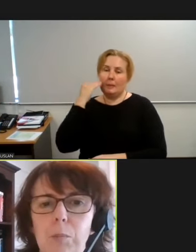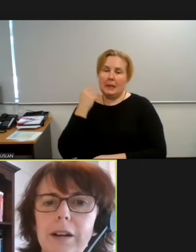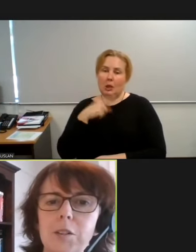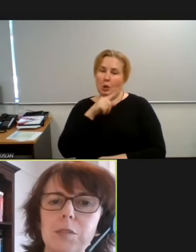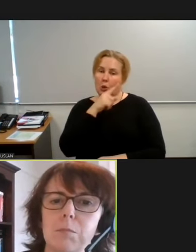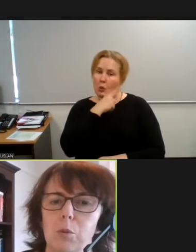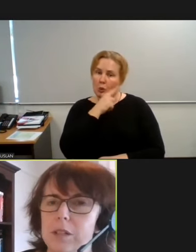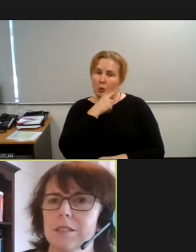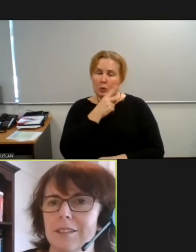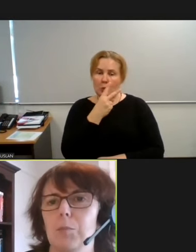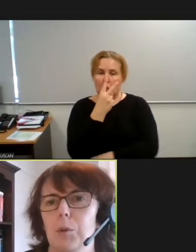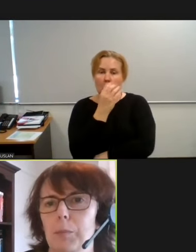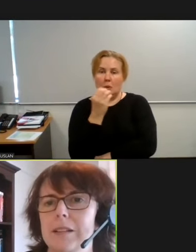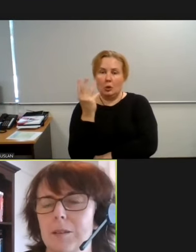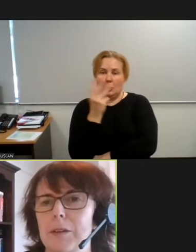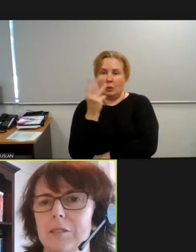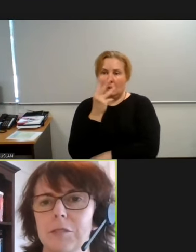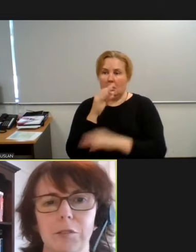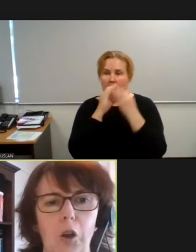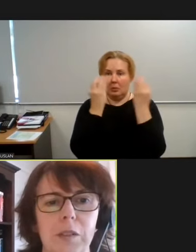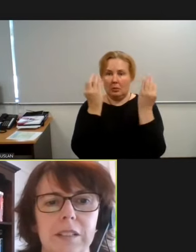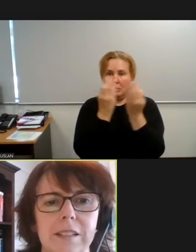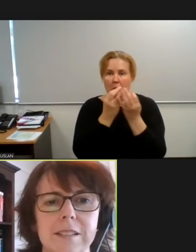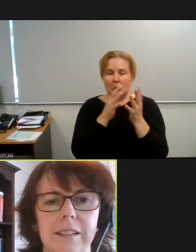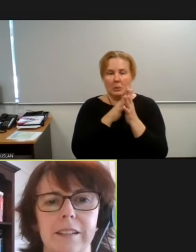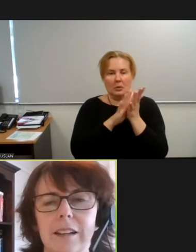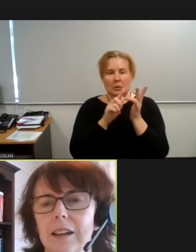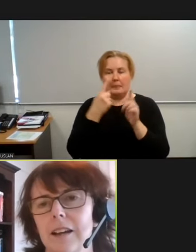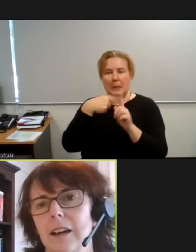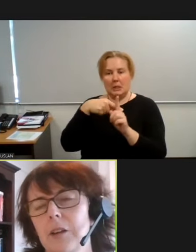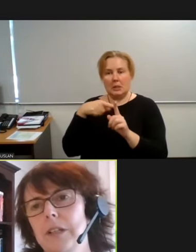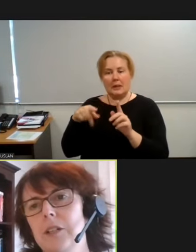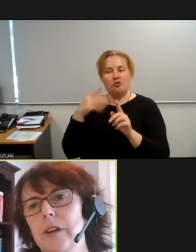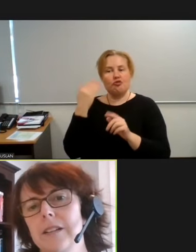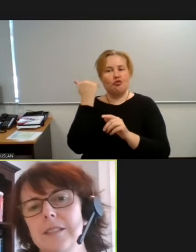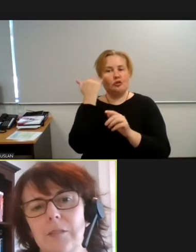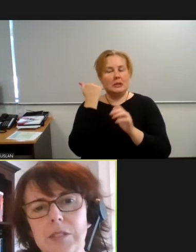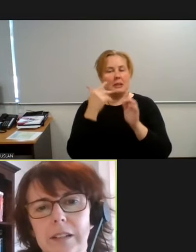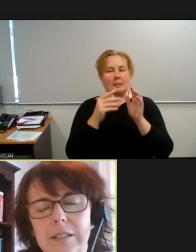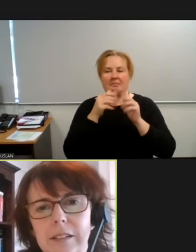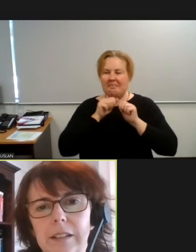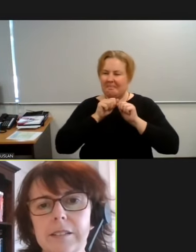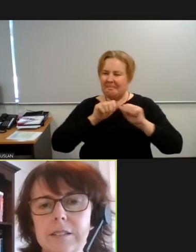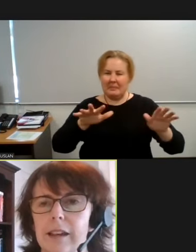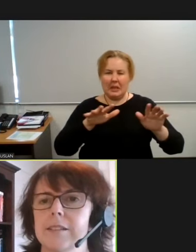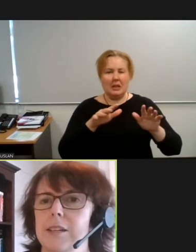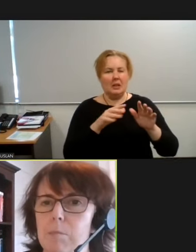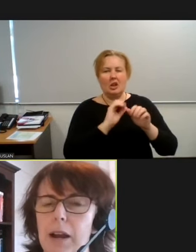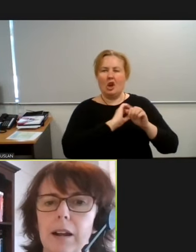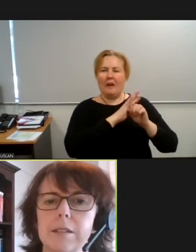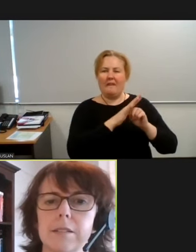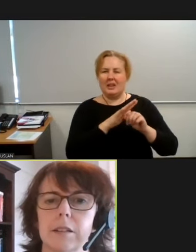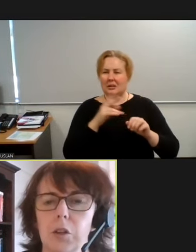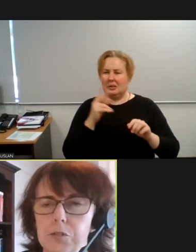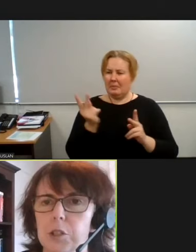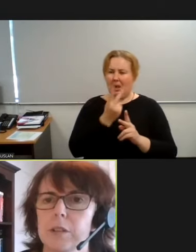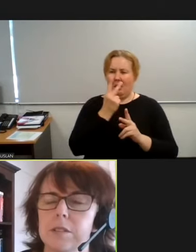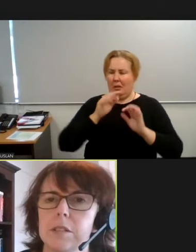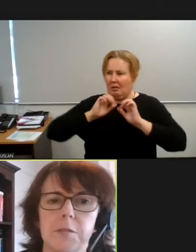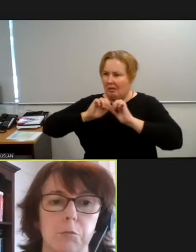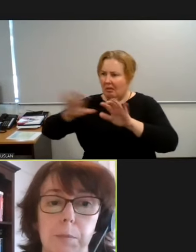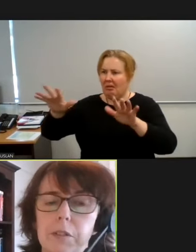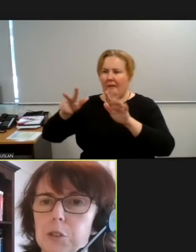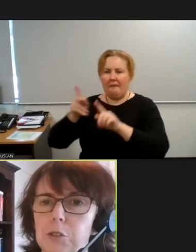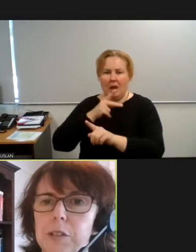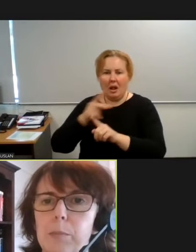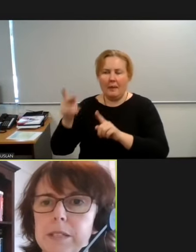now combined with the more recent global pandemic of COVID-19. And that really creates devastating intersecting impacts and